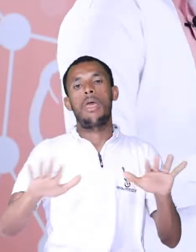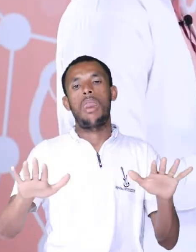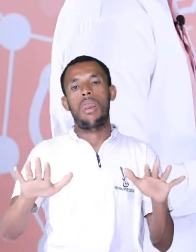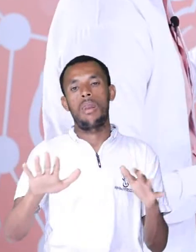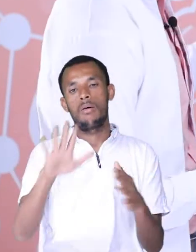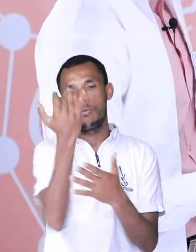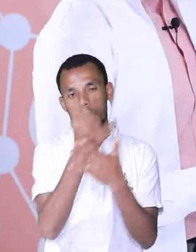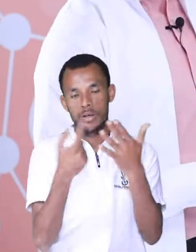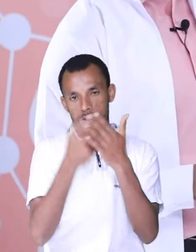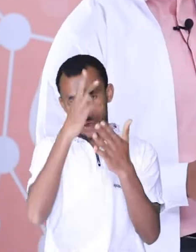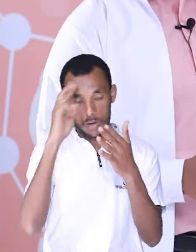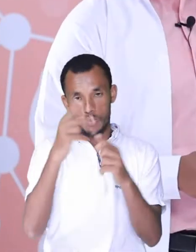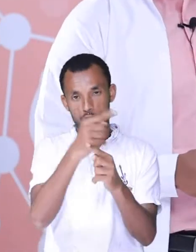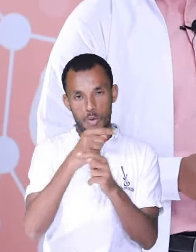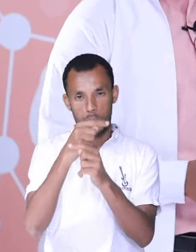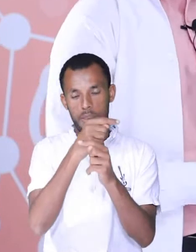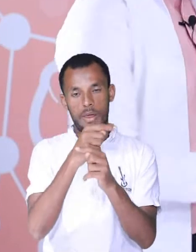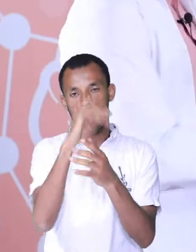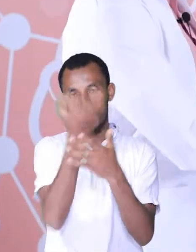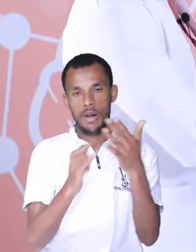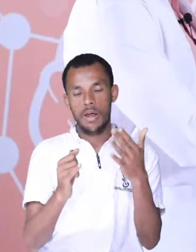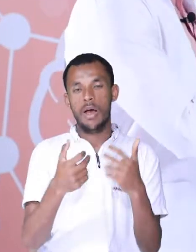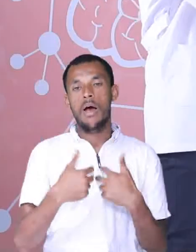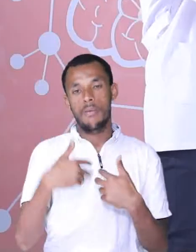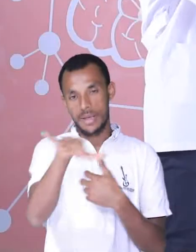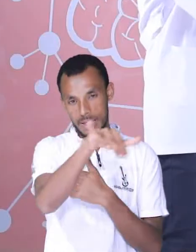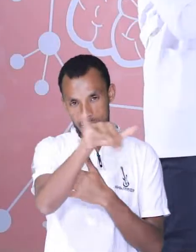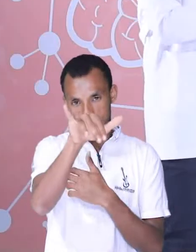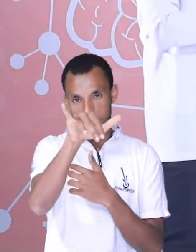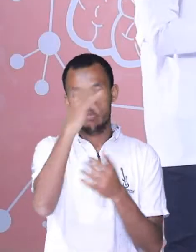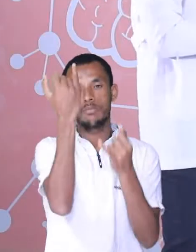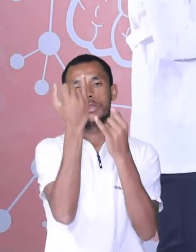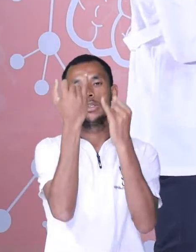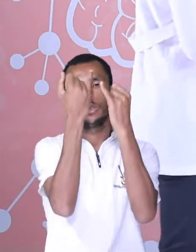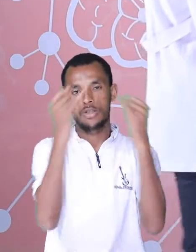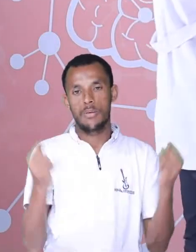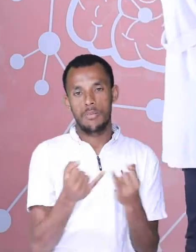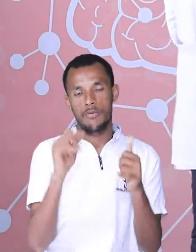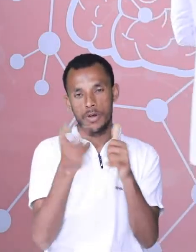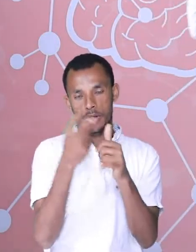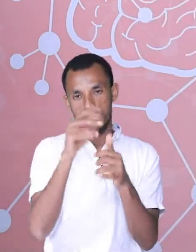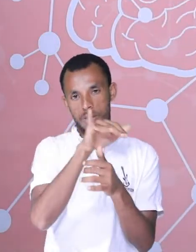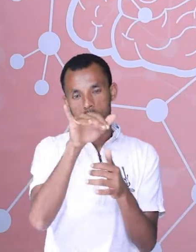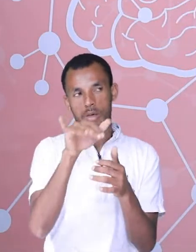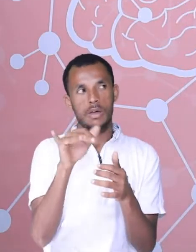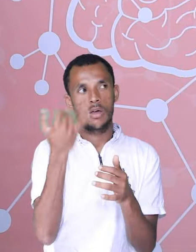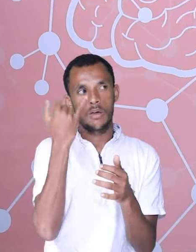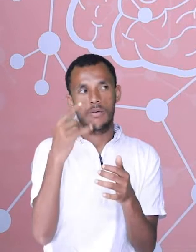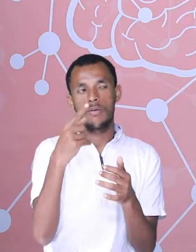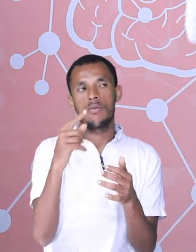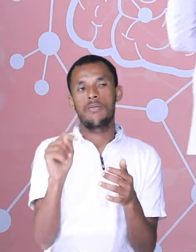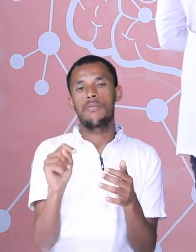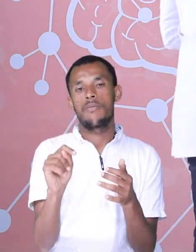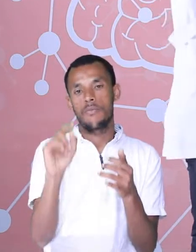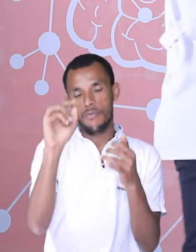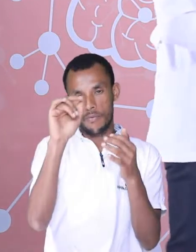In the case of a geometric figure having the same shape, the first thing, the same if a